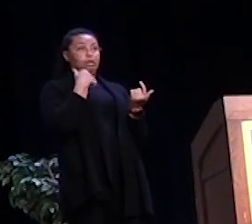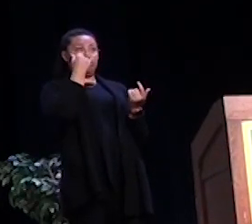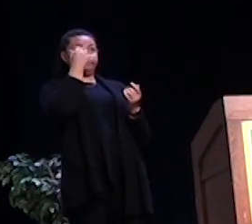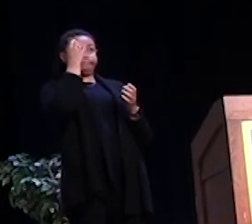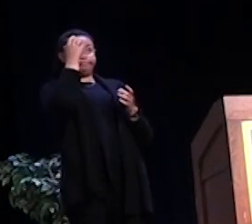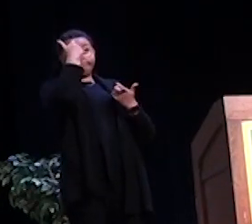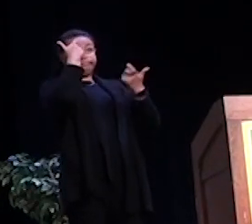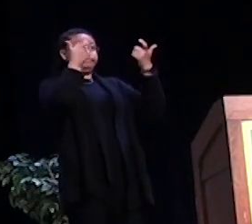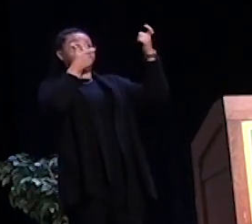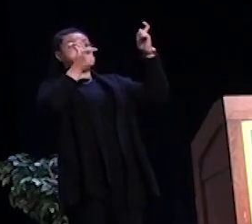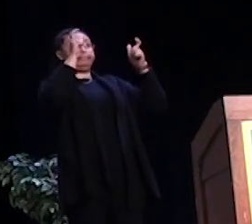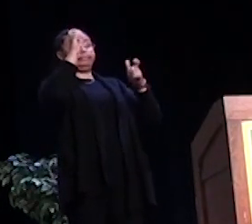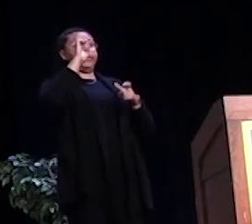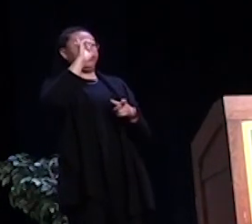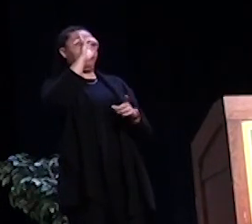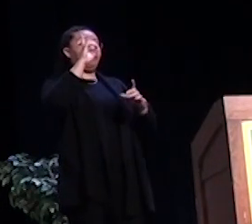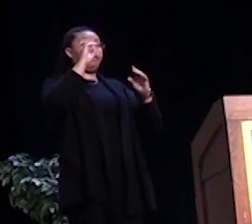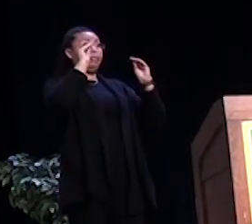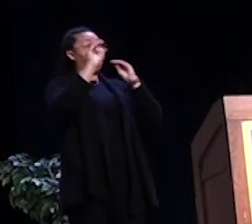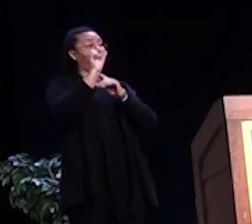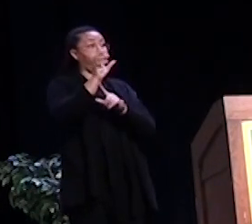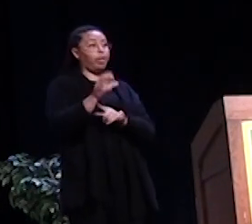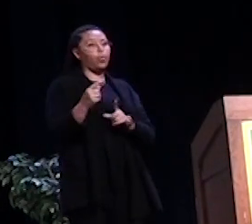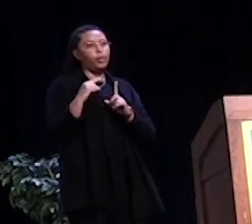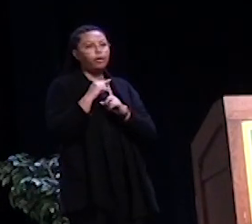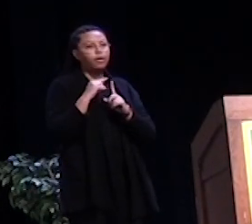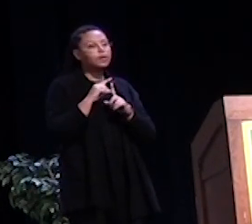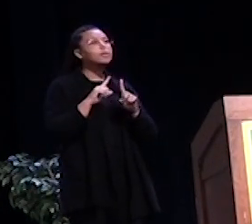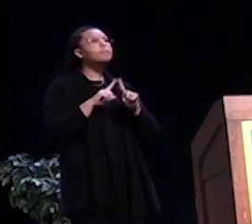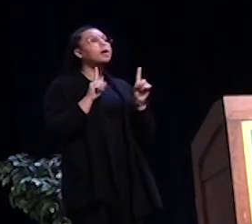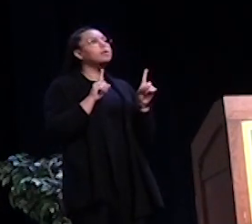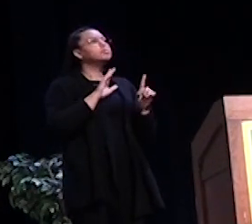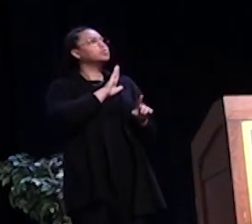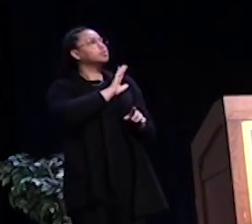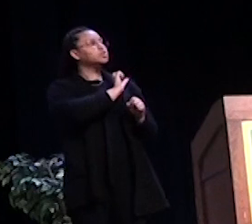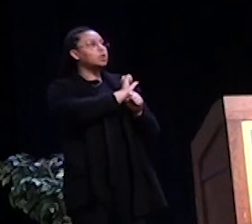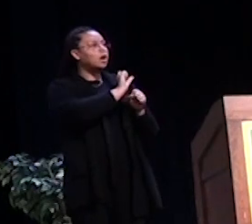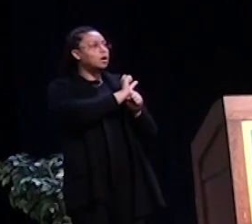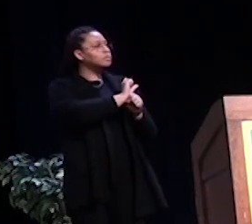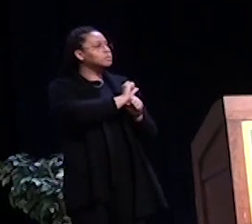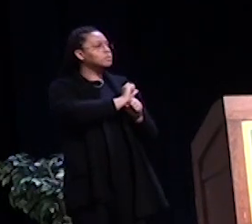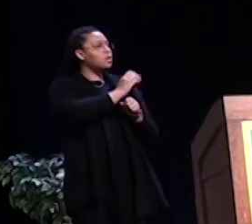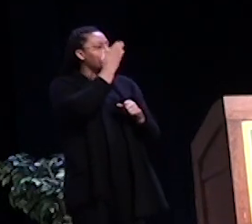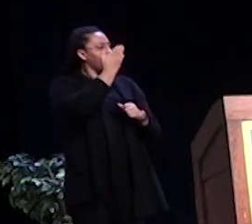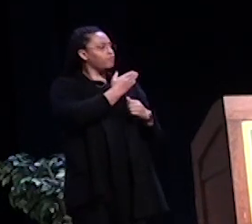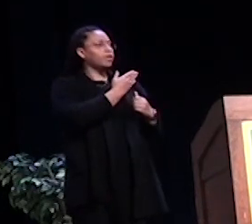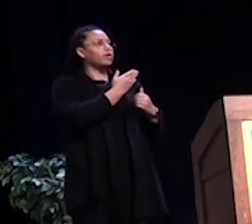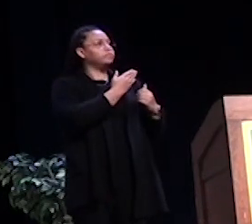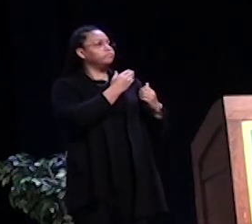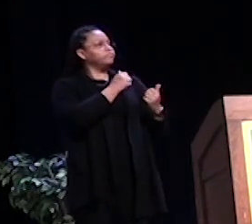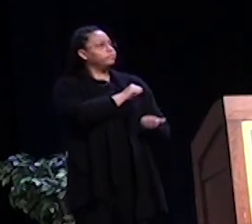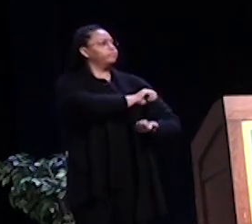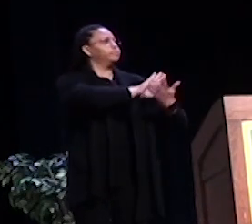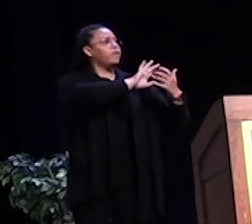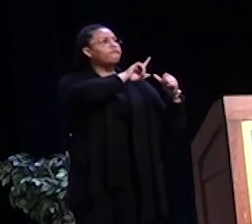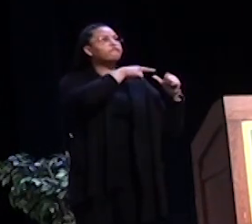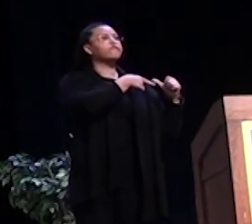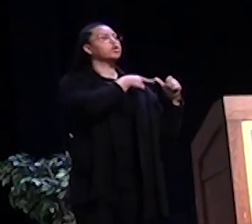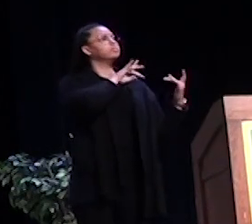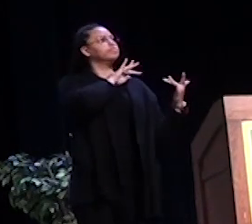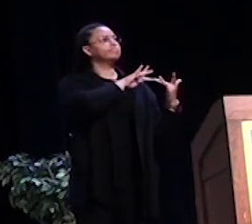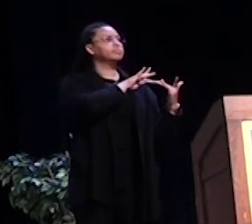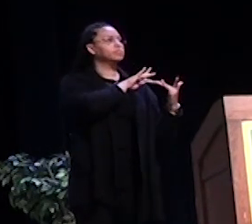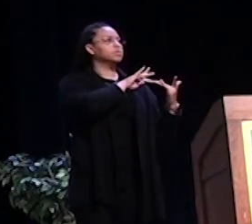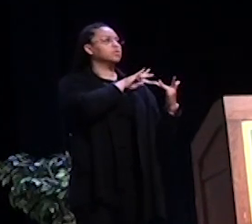things. That perception has completely changed. The work that frontline staff do in all of these organizations is